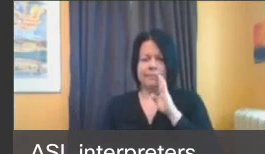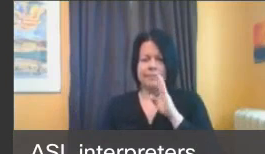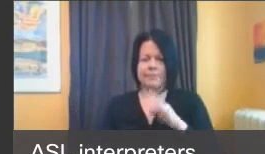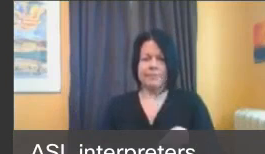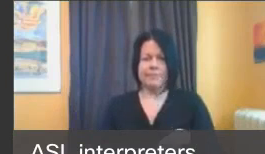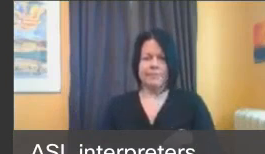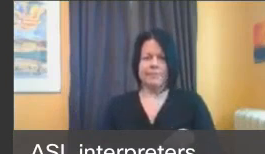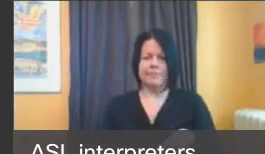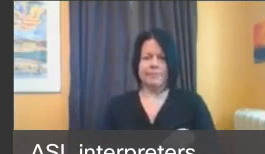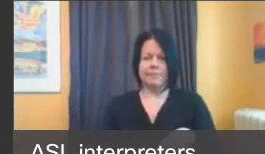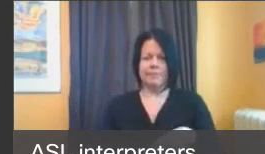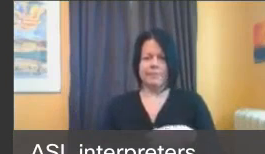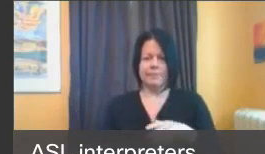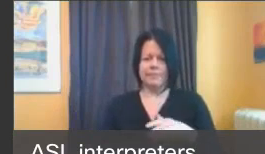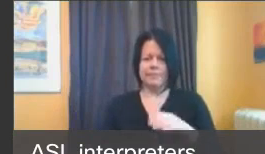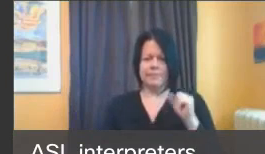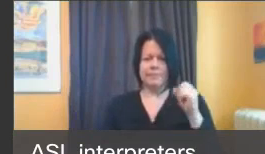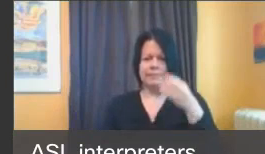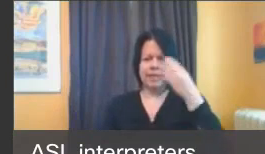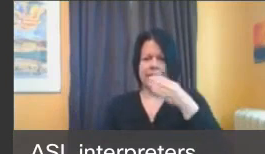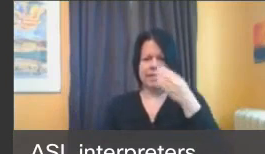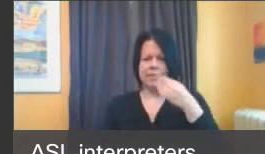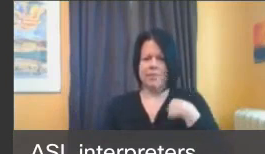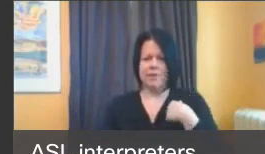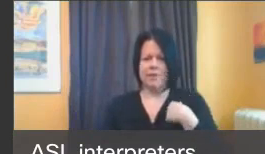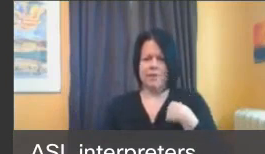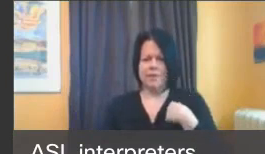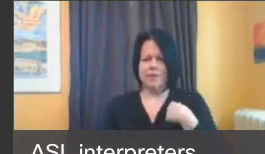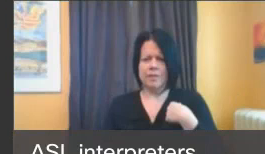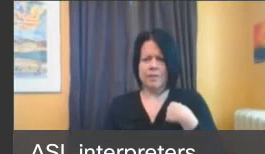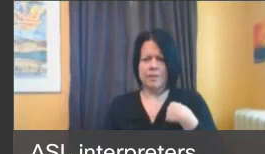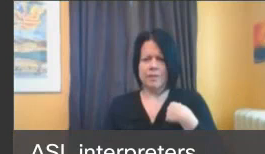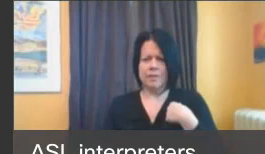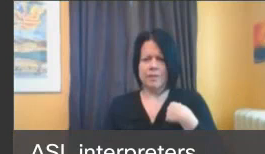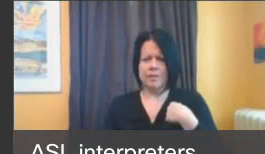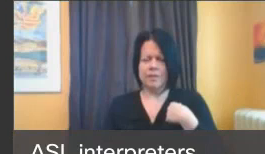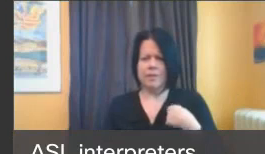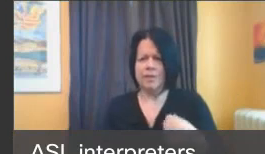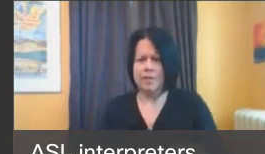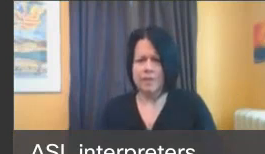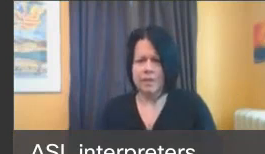So I'll say up front, I'm not particularly keen on imputing motives to people